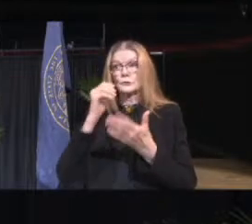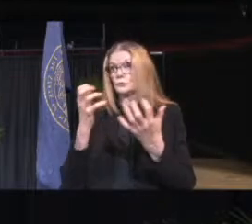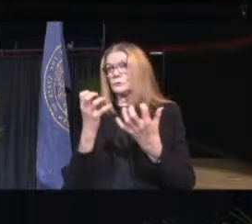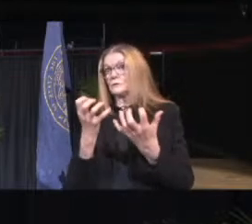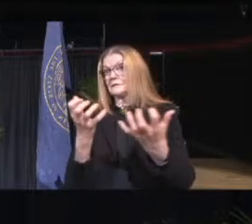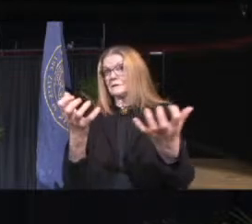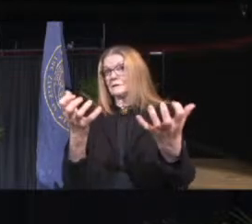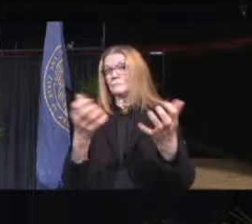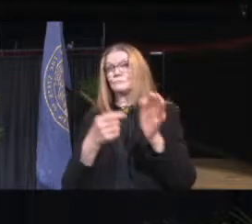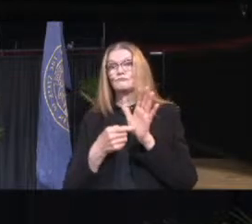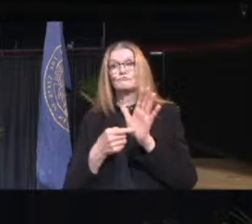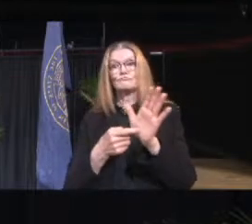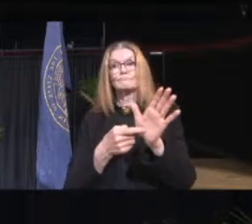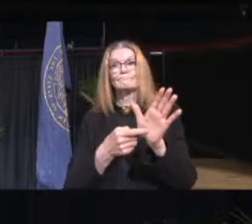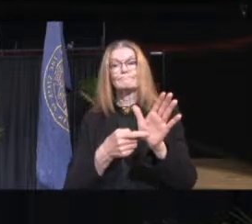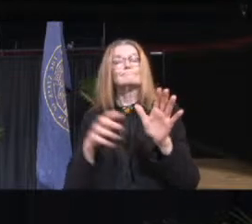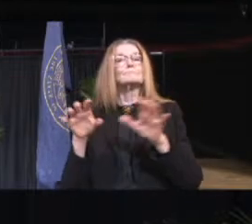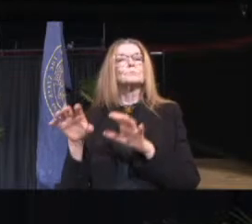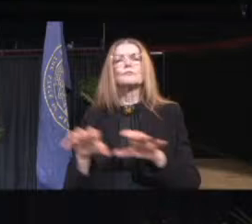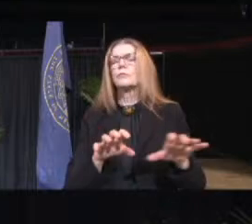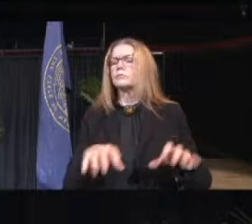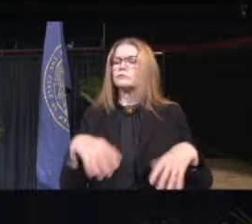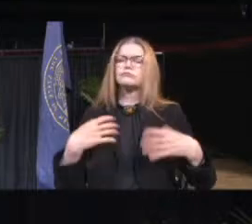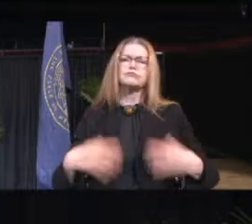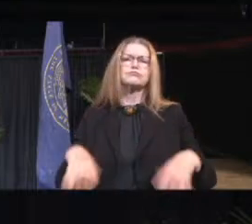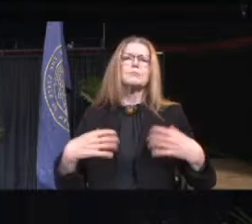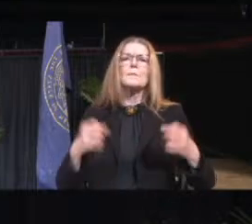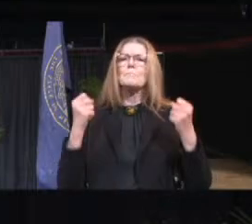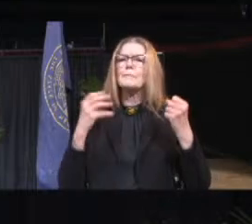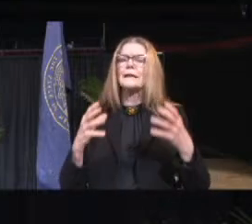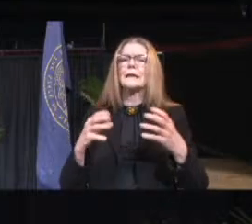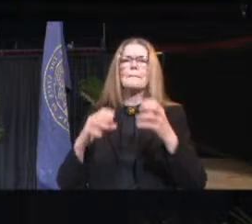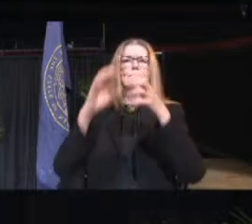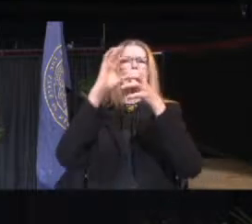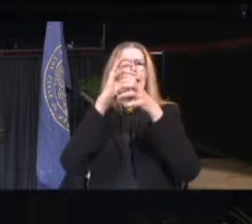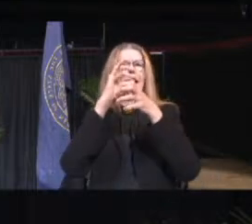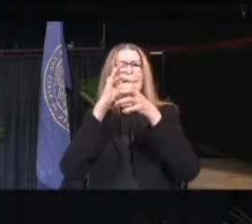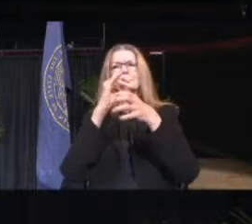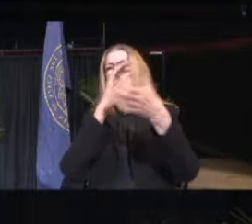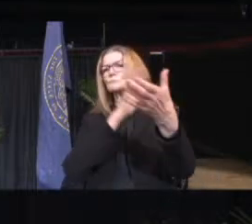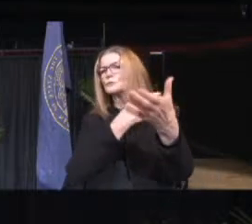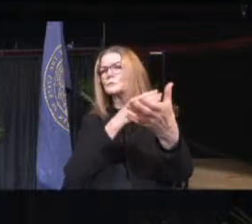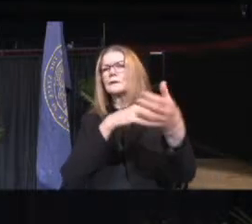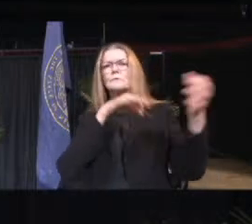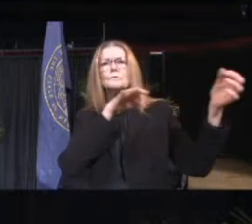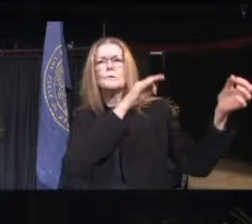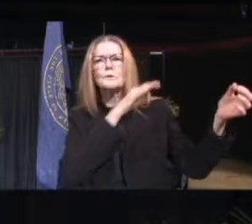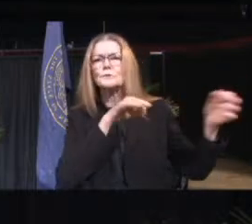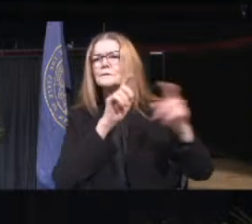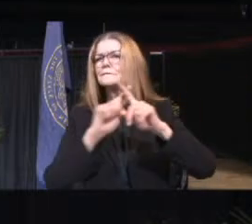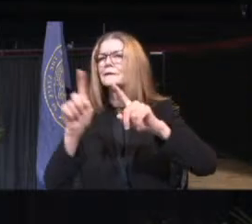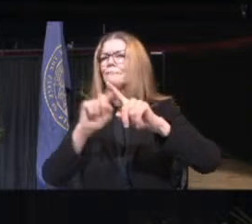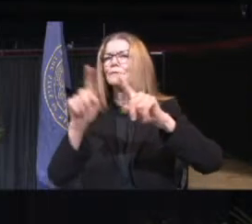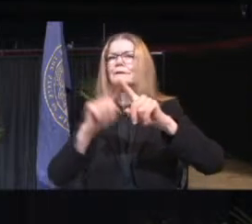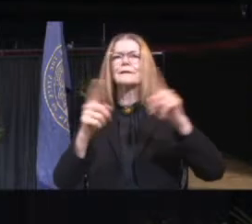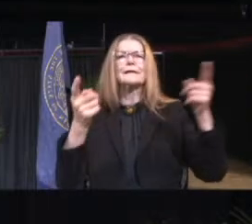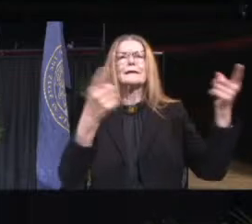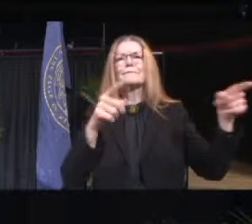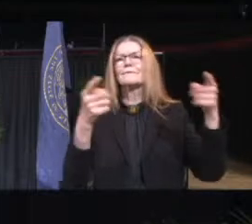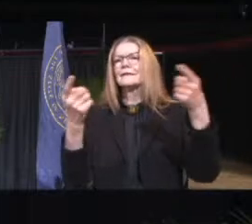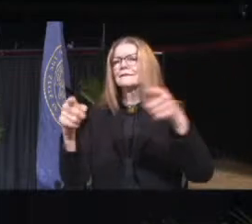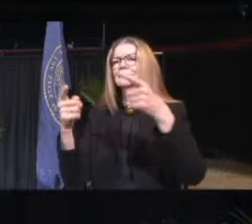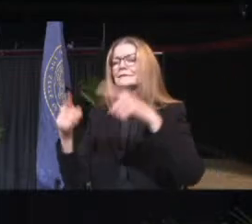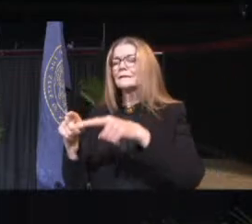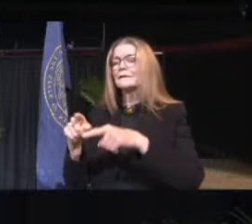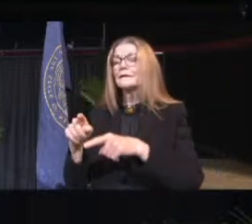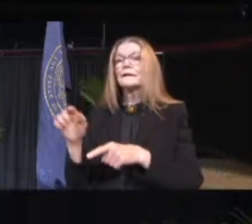you performed in countless band, music, and orchestra events. The students sitting in front of you also